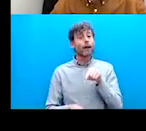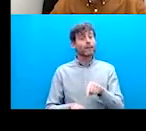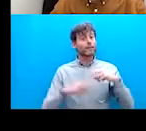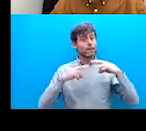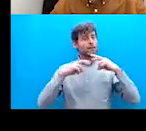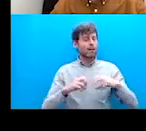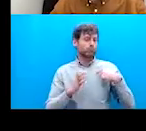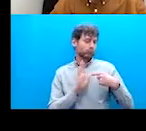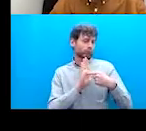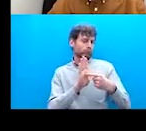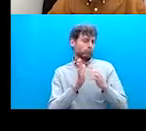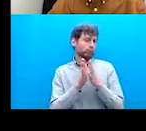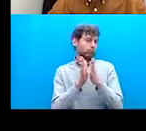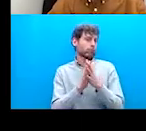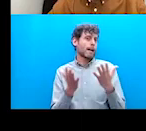briefly describe now.